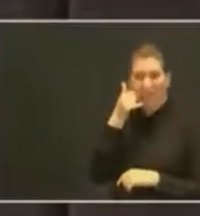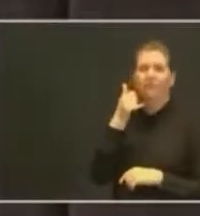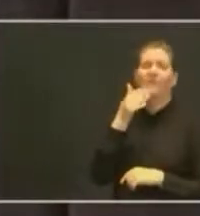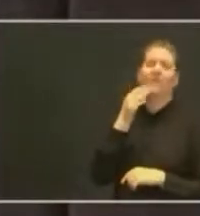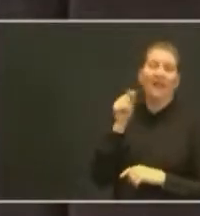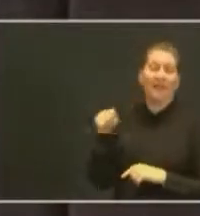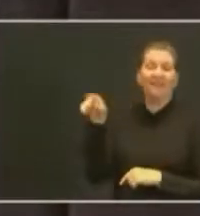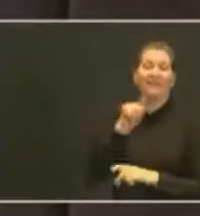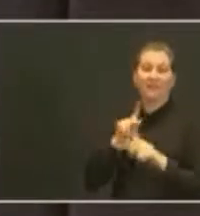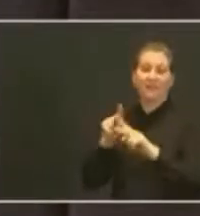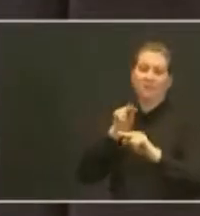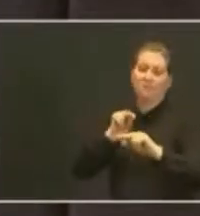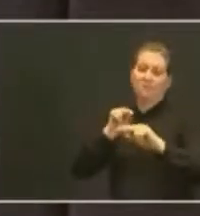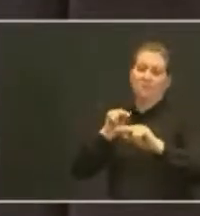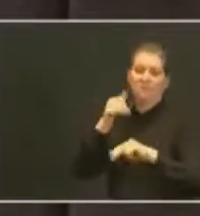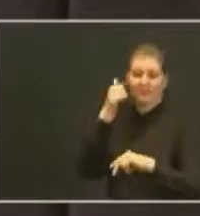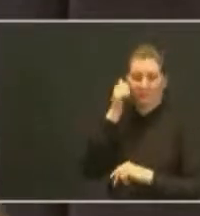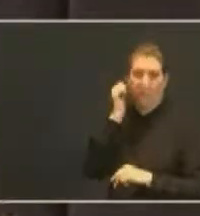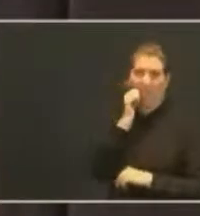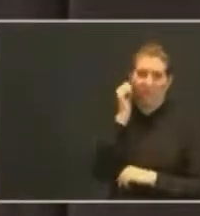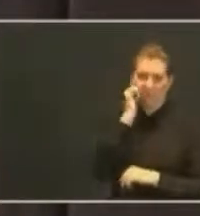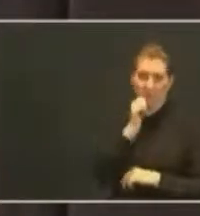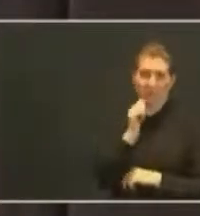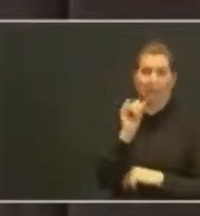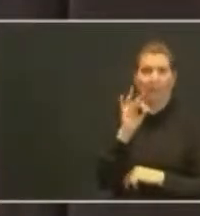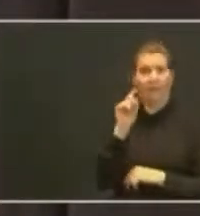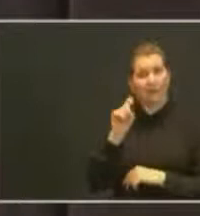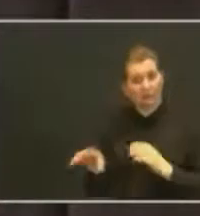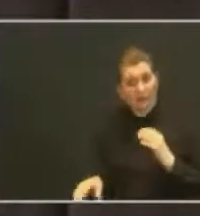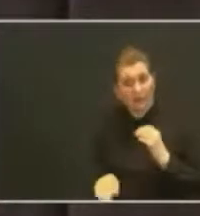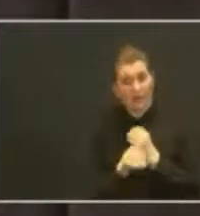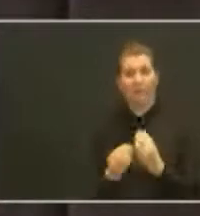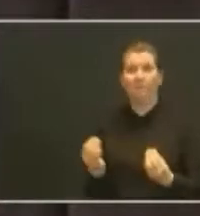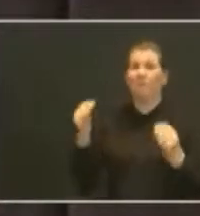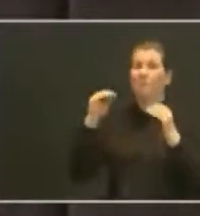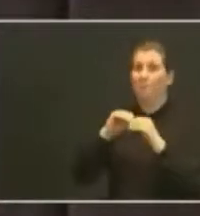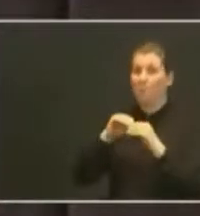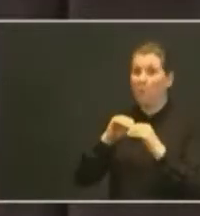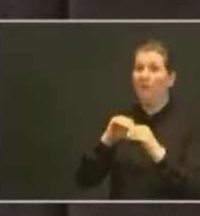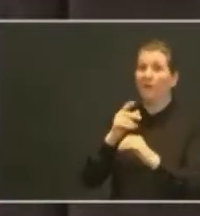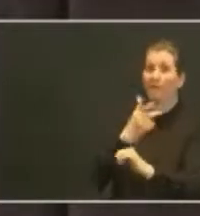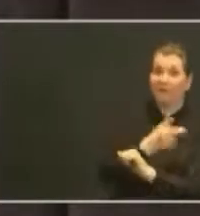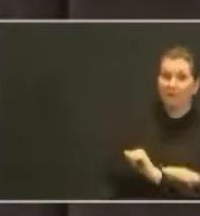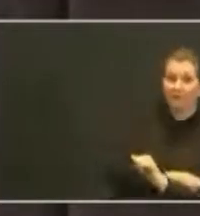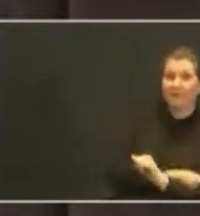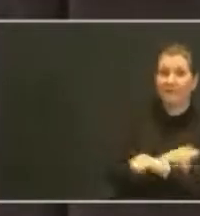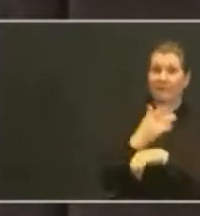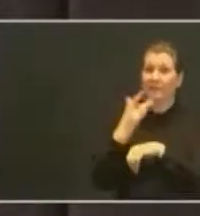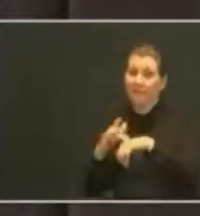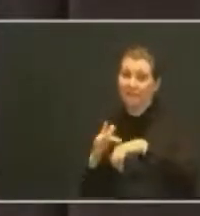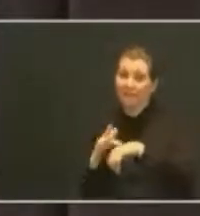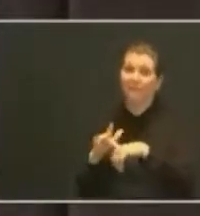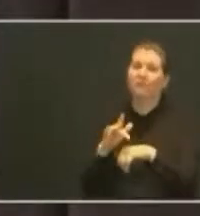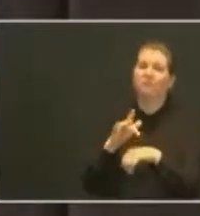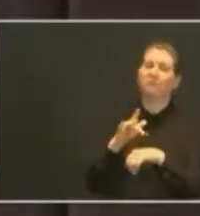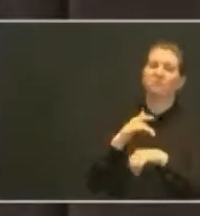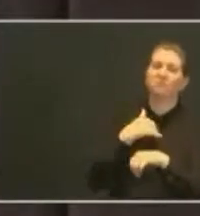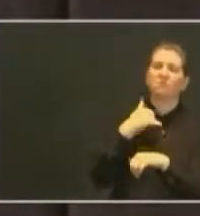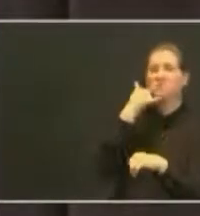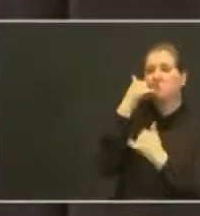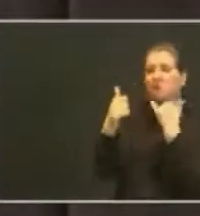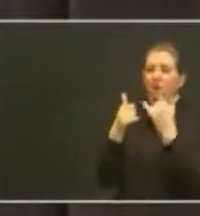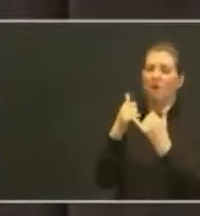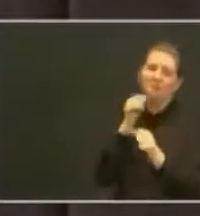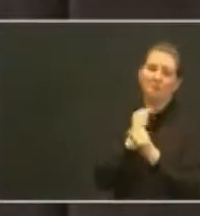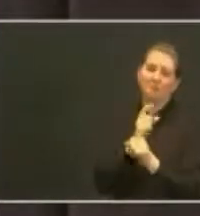times a day so that if we need to add additional vaccines to be available for those who call in, we are able to do that.